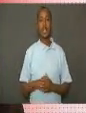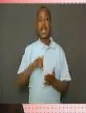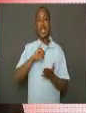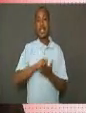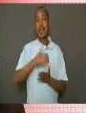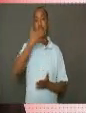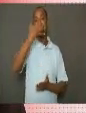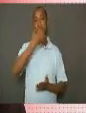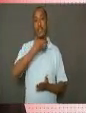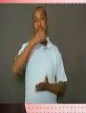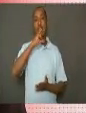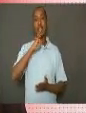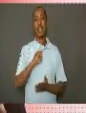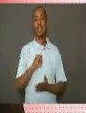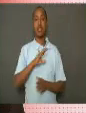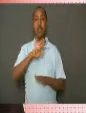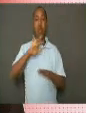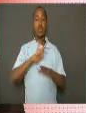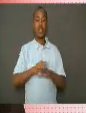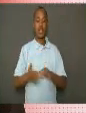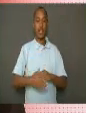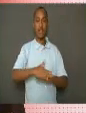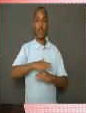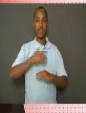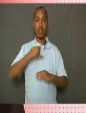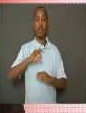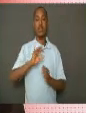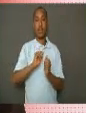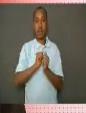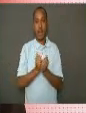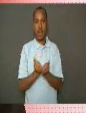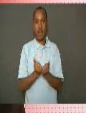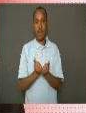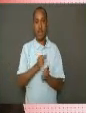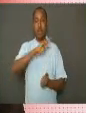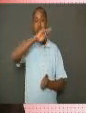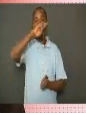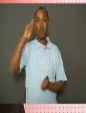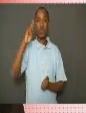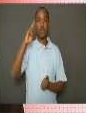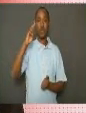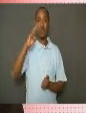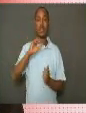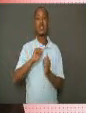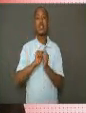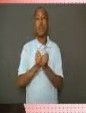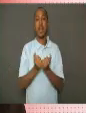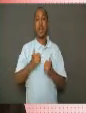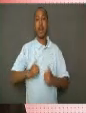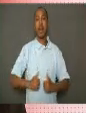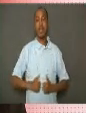That heat is on the surface of the bread because the bread